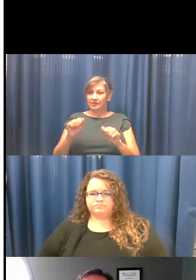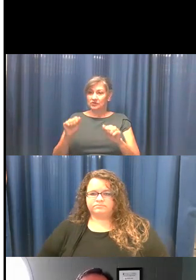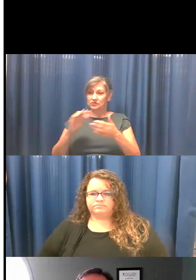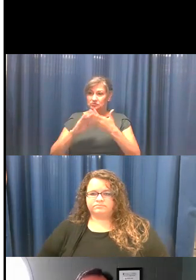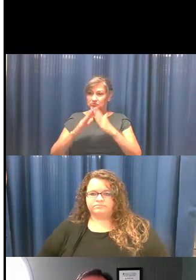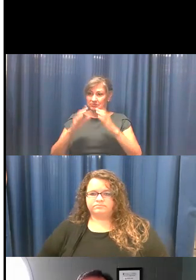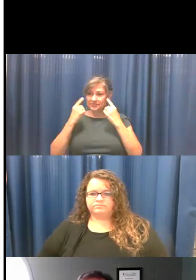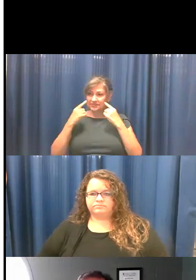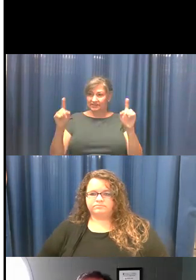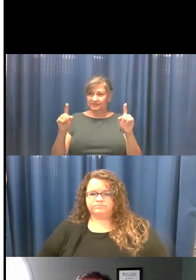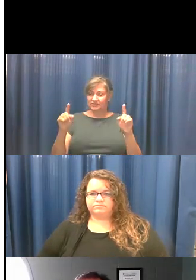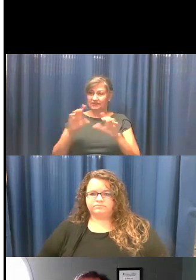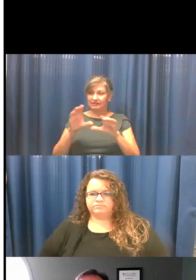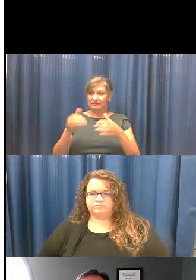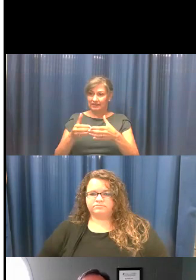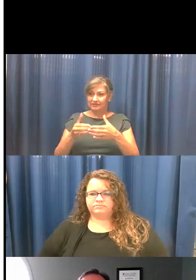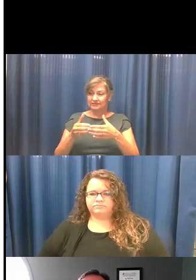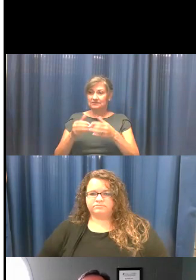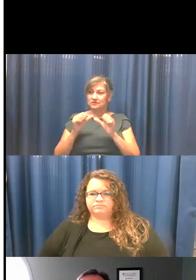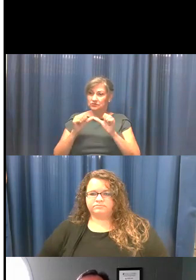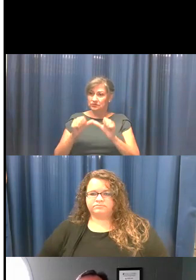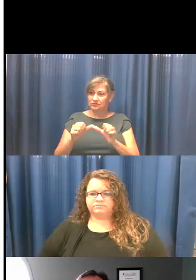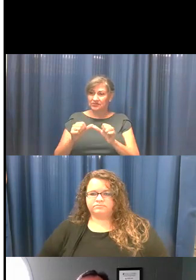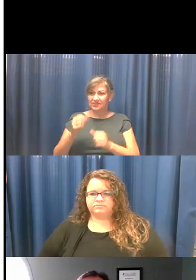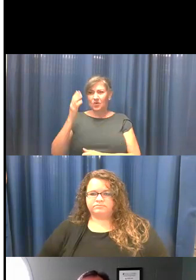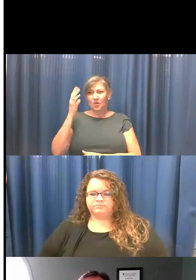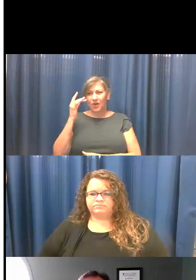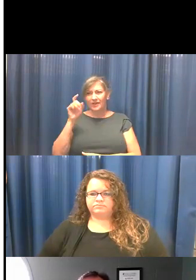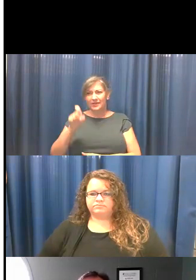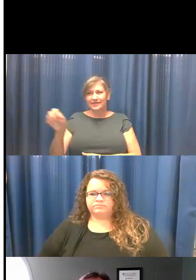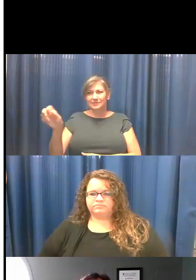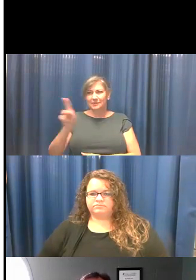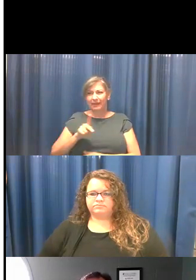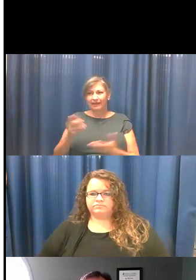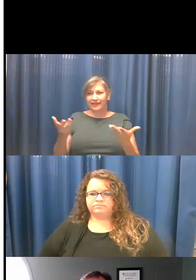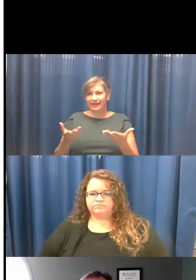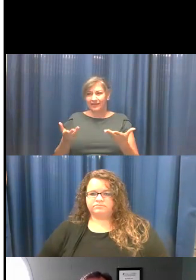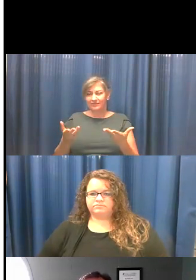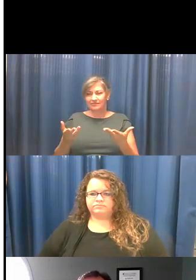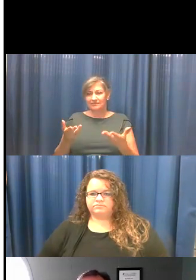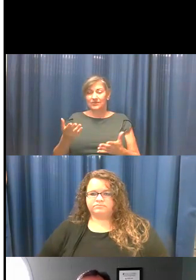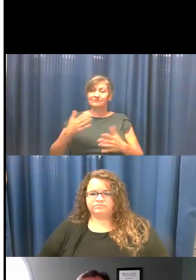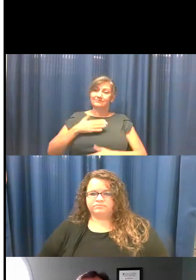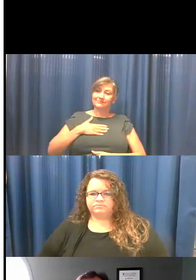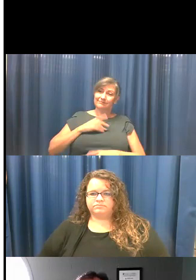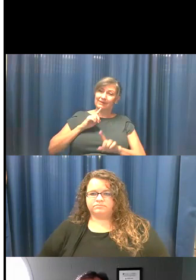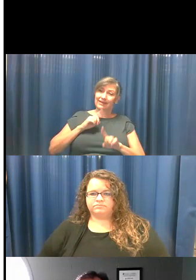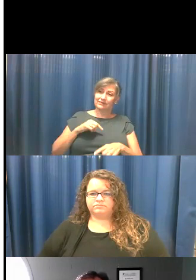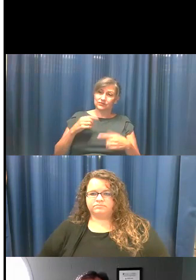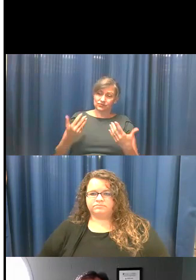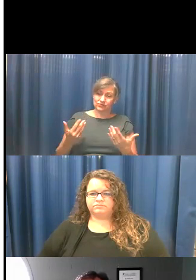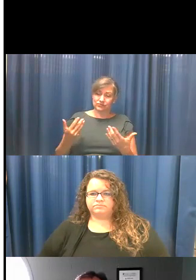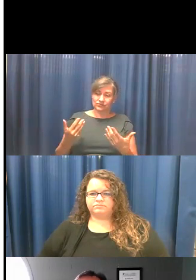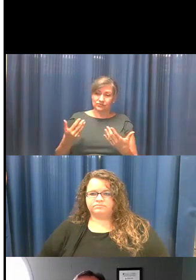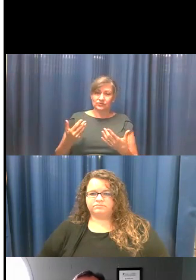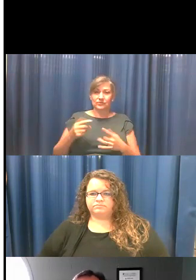successful in their classes and move on. Why do we need to be back on campus? And the answer for me is that